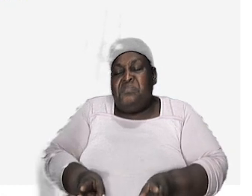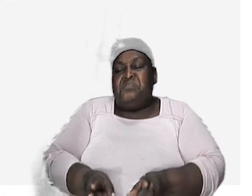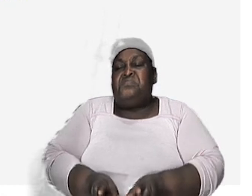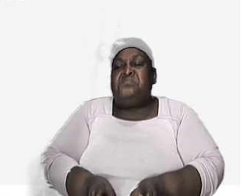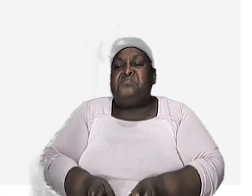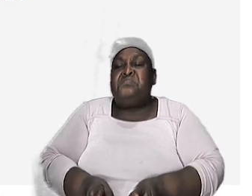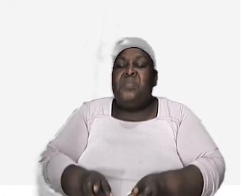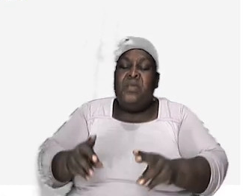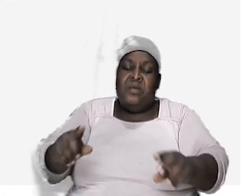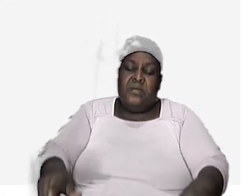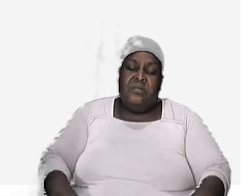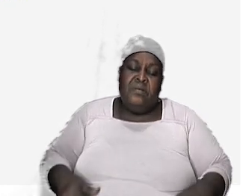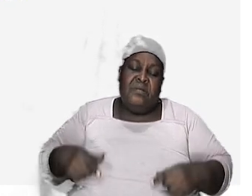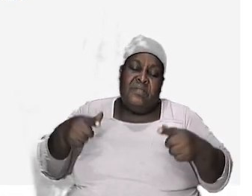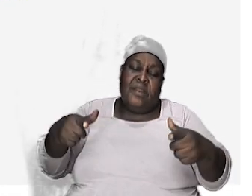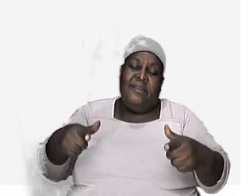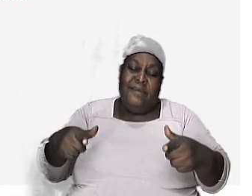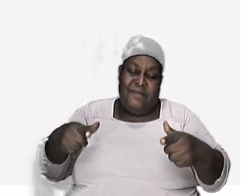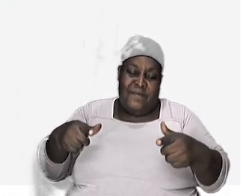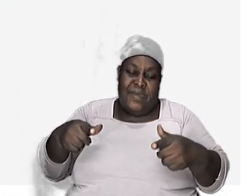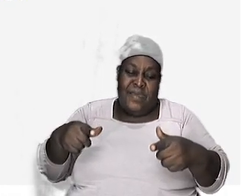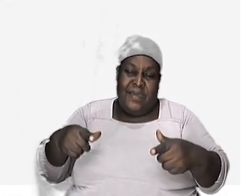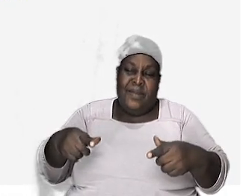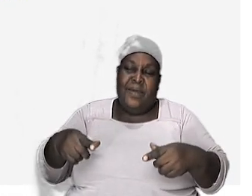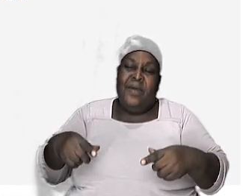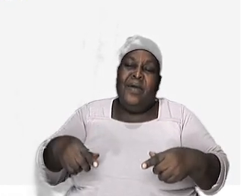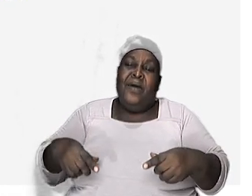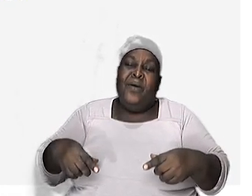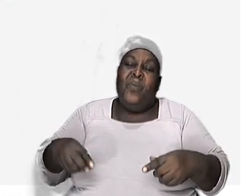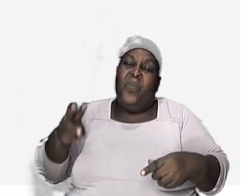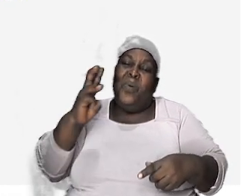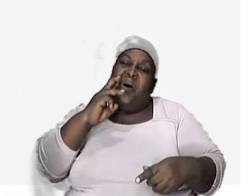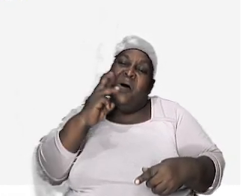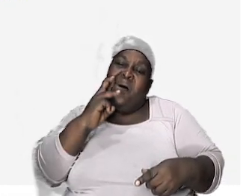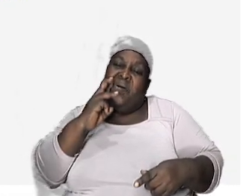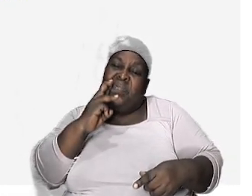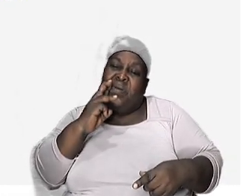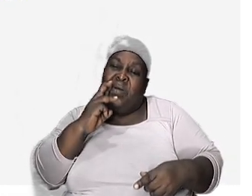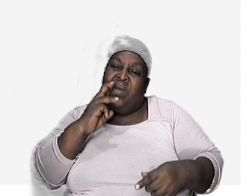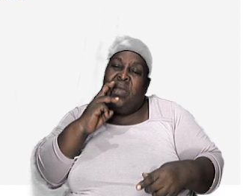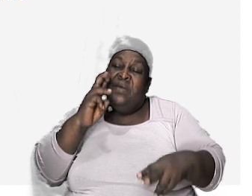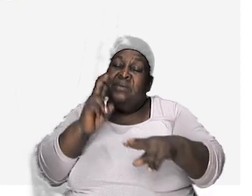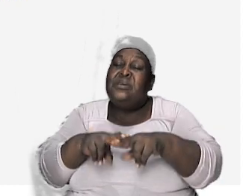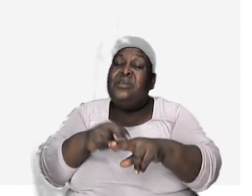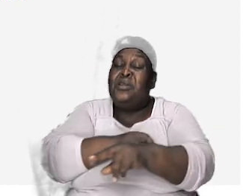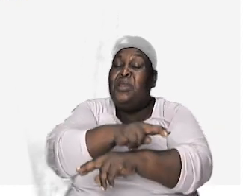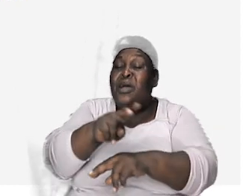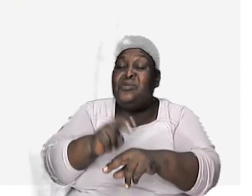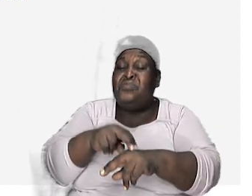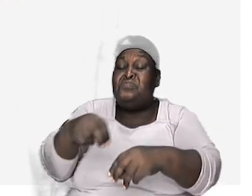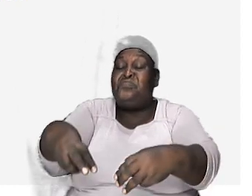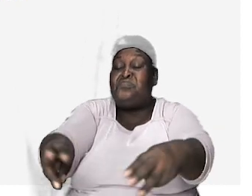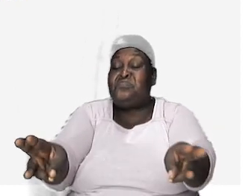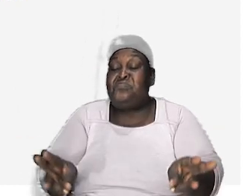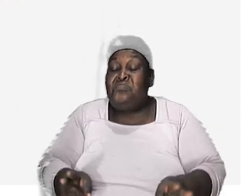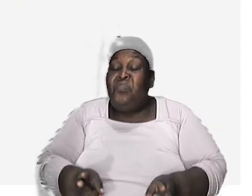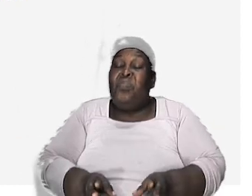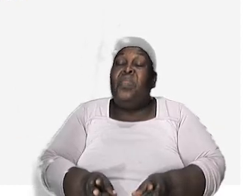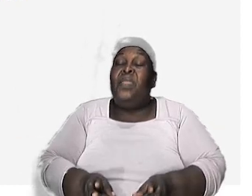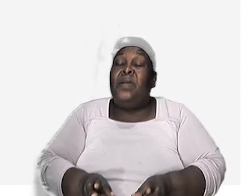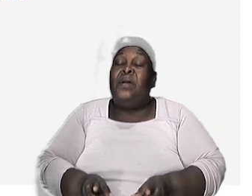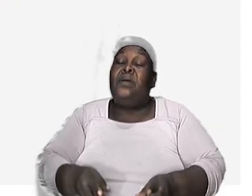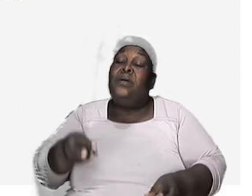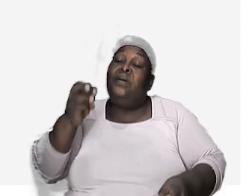The living well sat on the physical well. The well that offers the living water was willing to sit